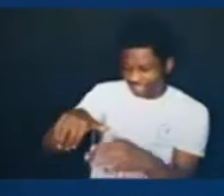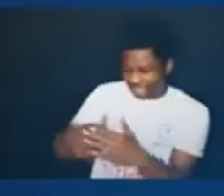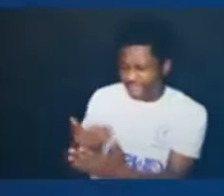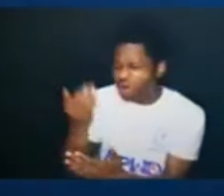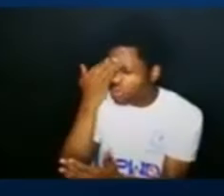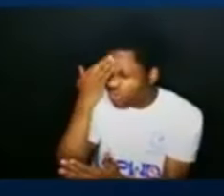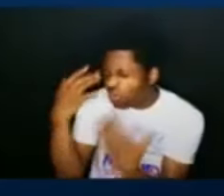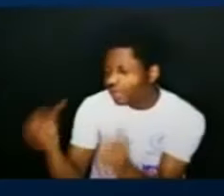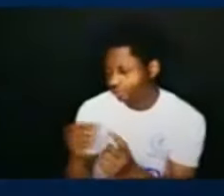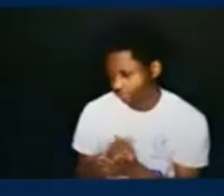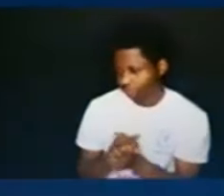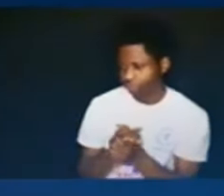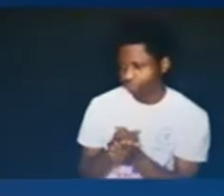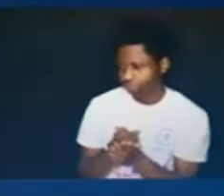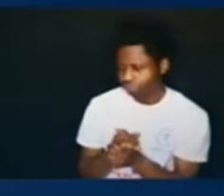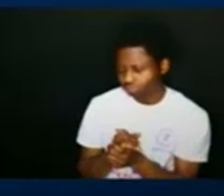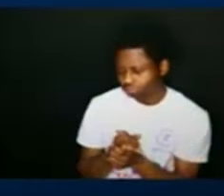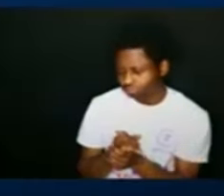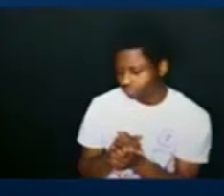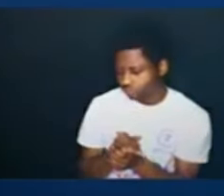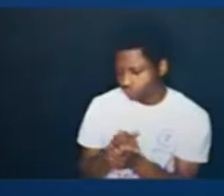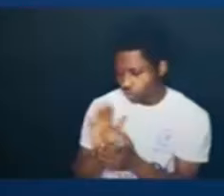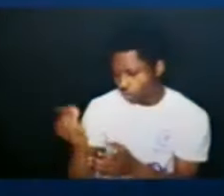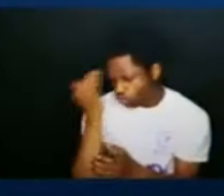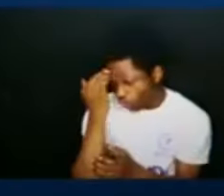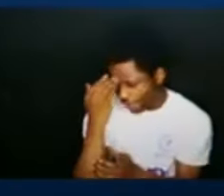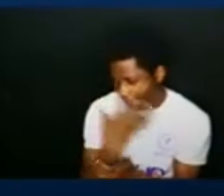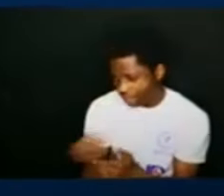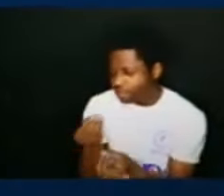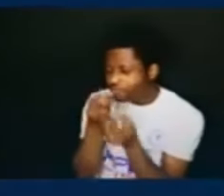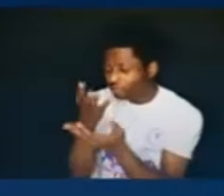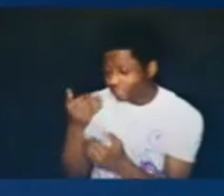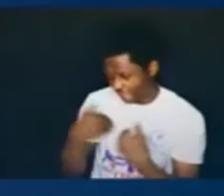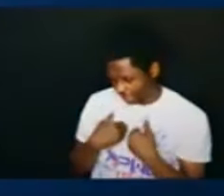knowledge or information available to him or her. Now,